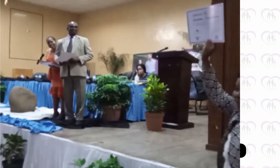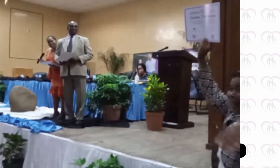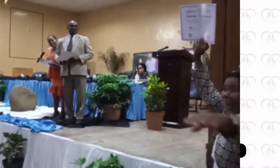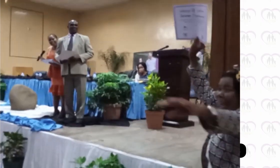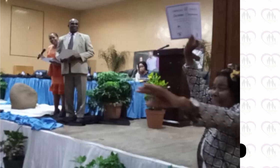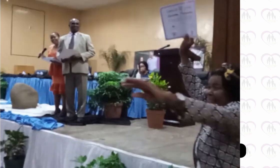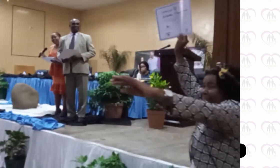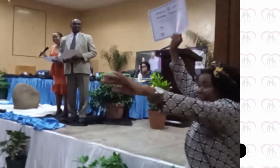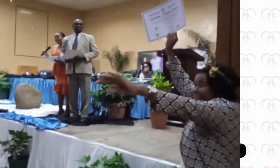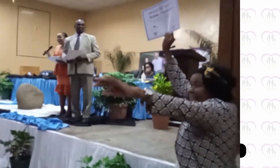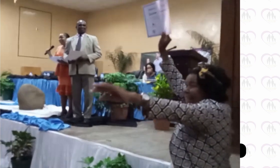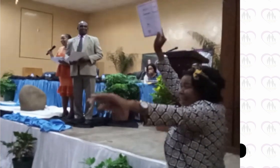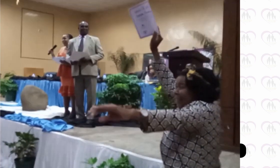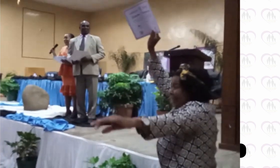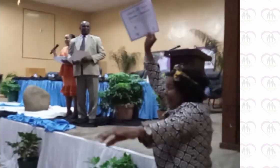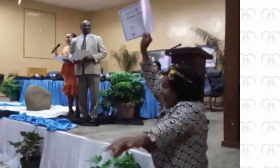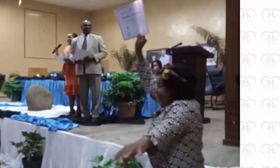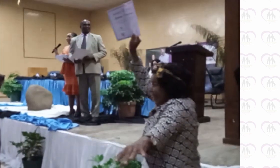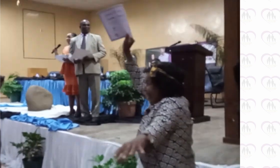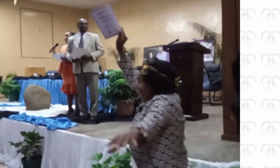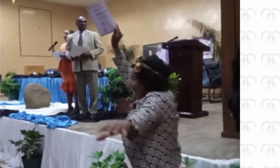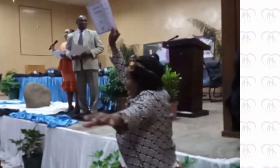of the 12 days were given certificates.